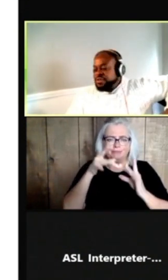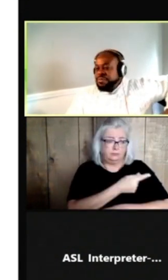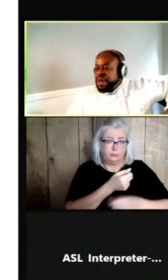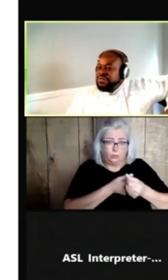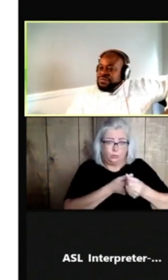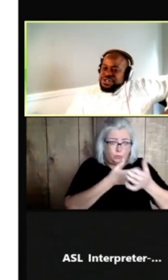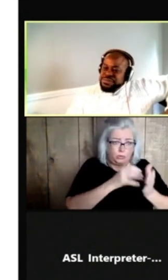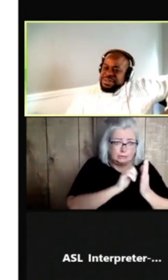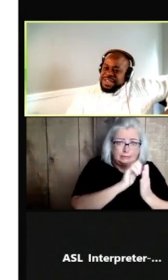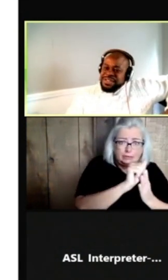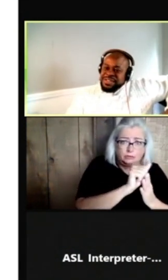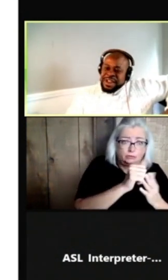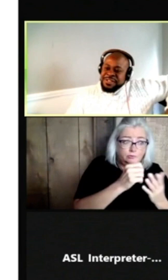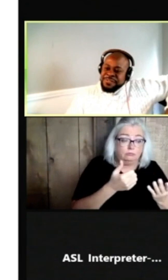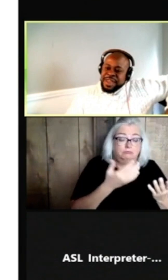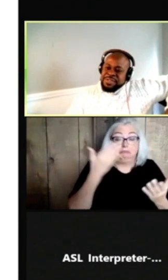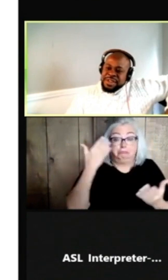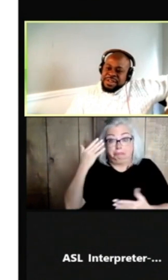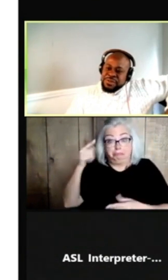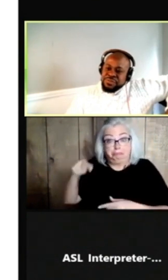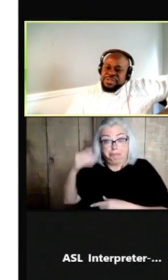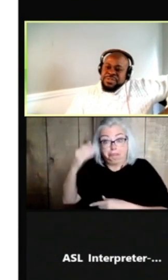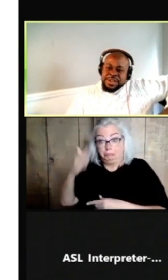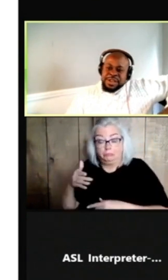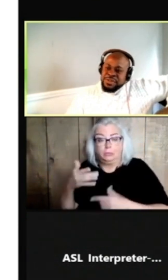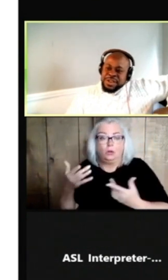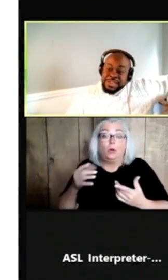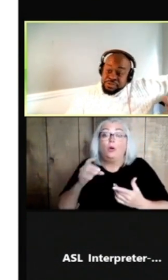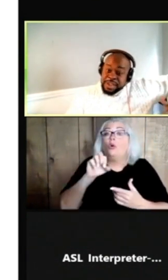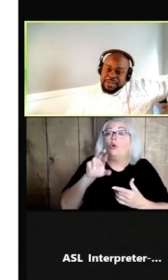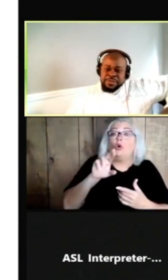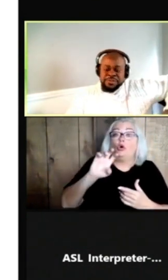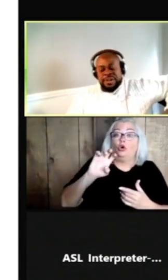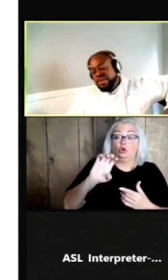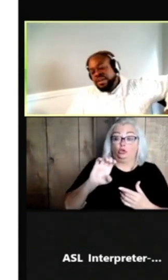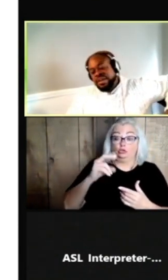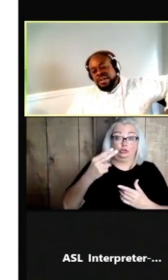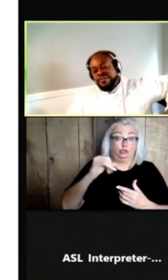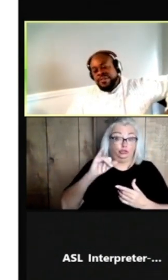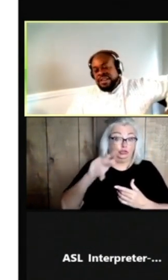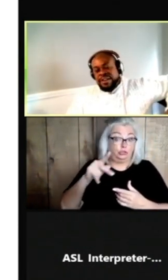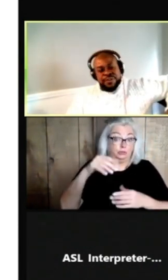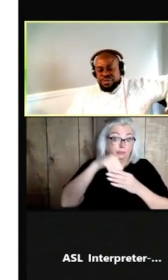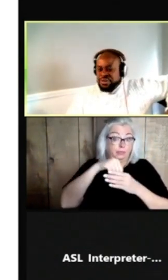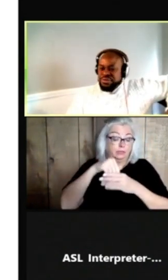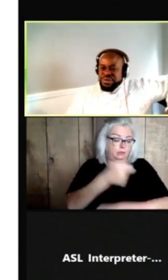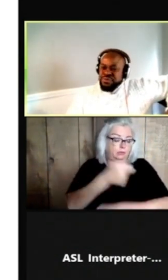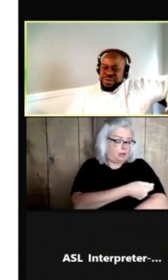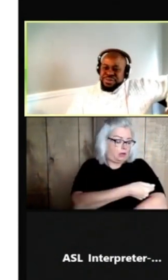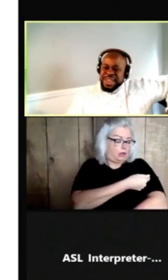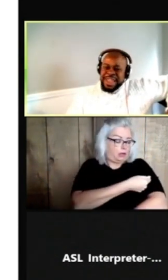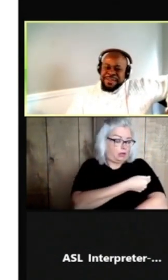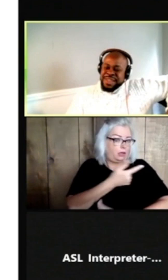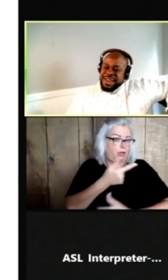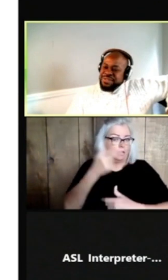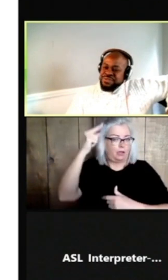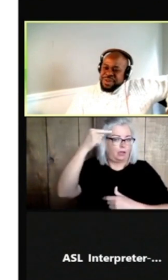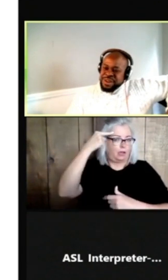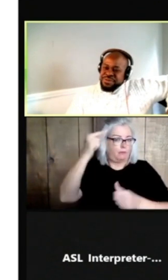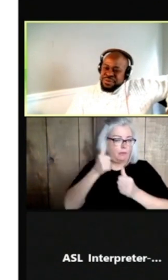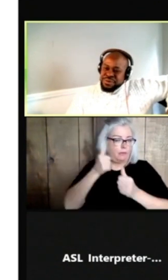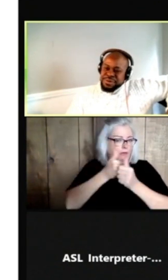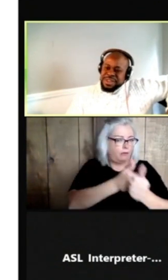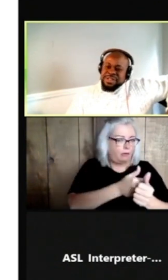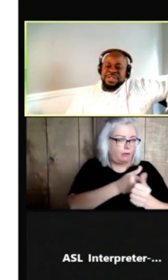or that there's a microchip inside of the vaccine that once you get, it's going to keep track of you, right? The fact that folks don't know whether they have that